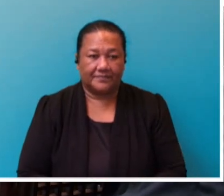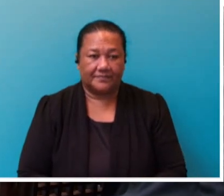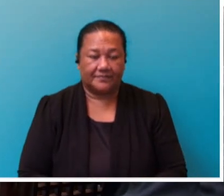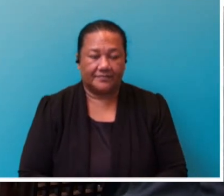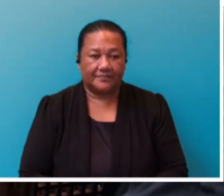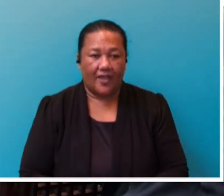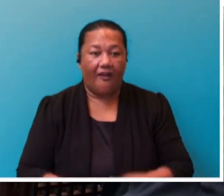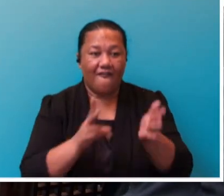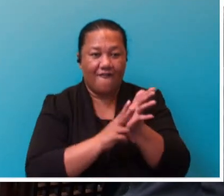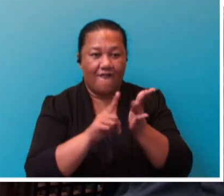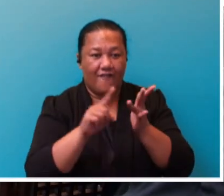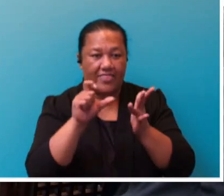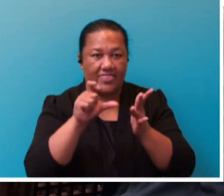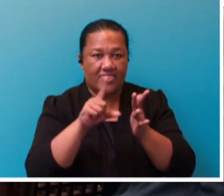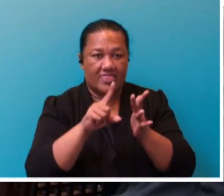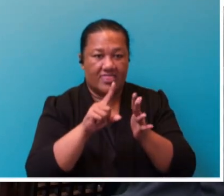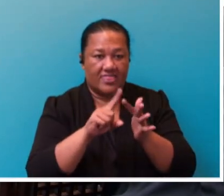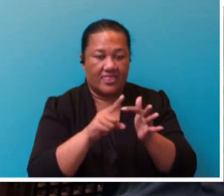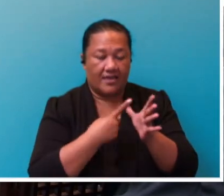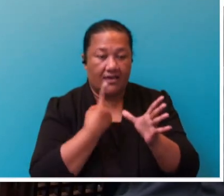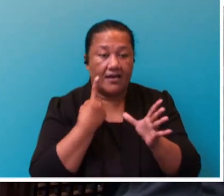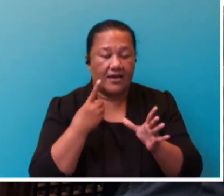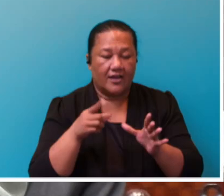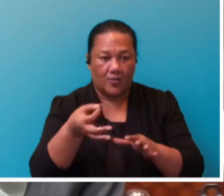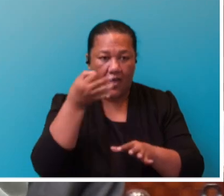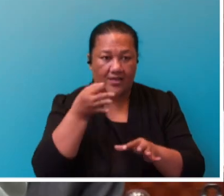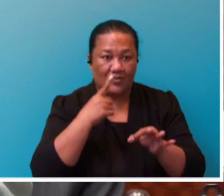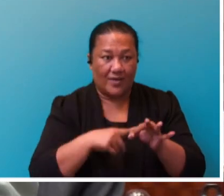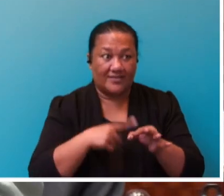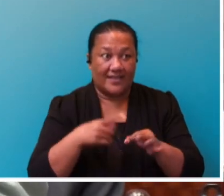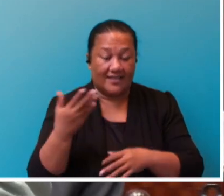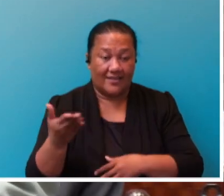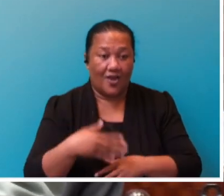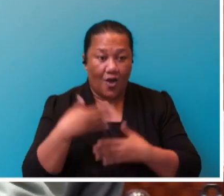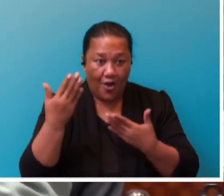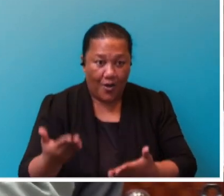were there for the question. Honourable Speaker,